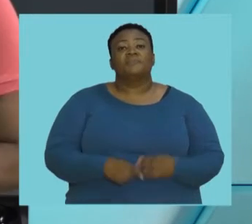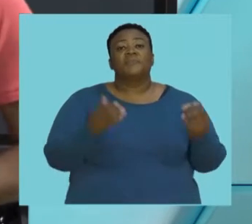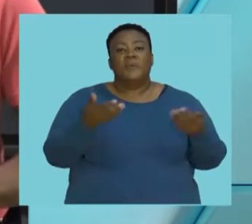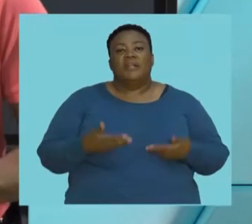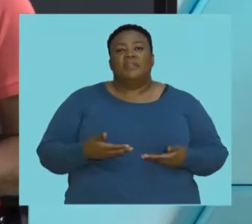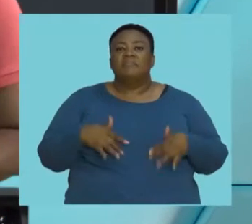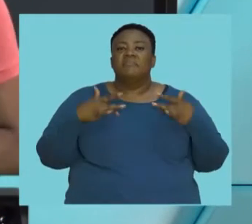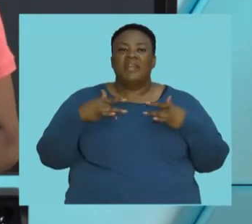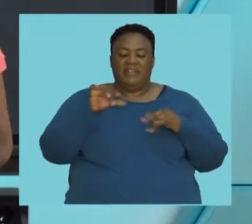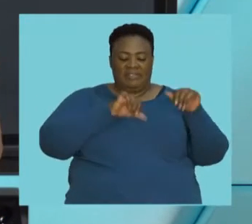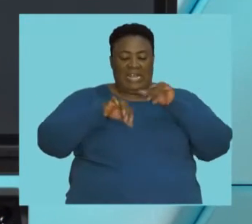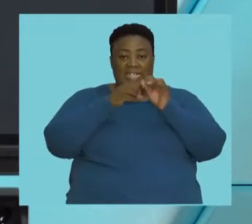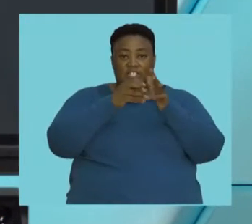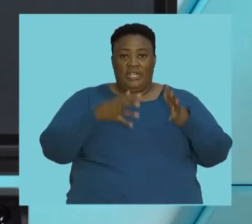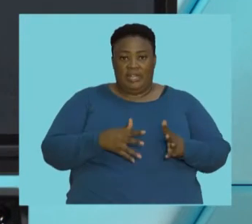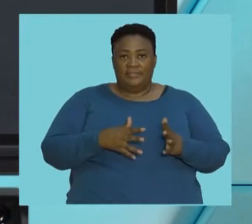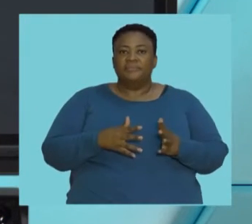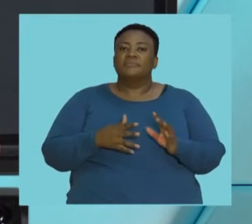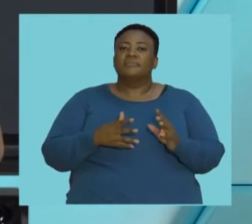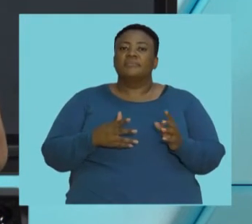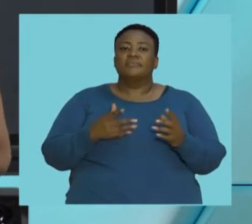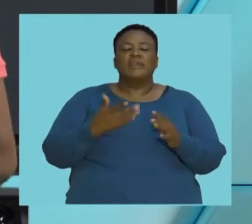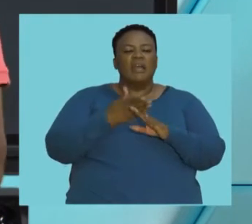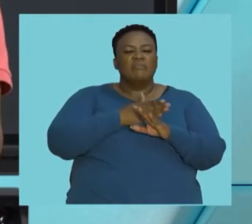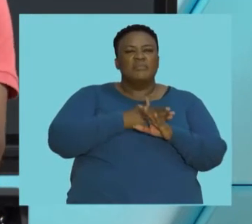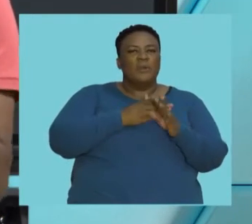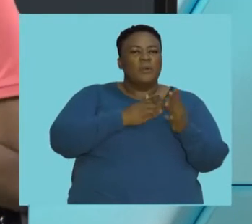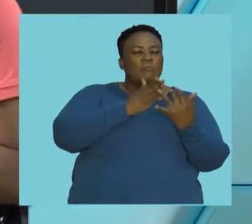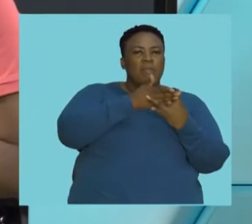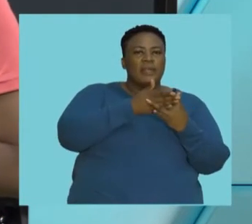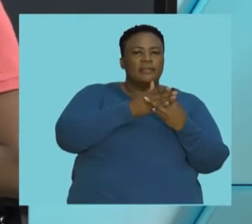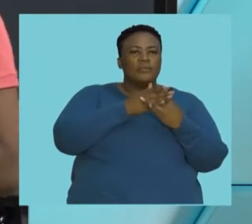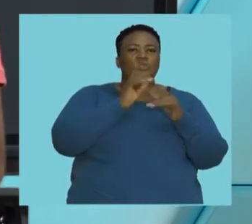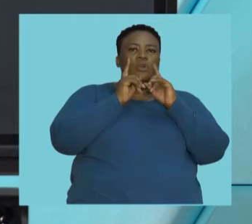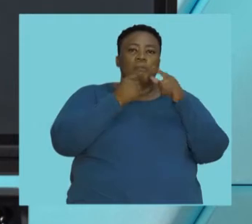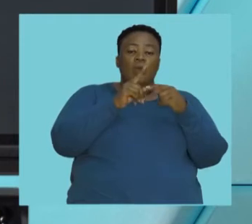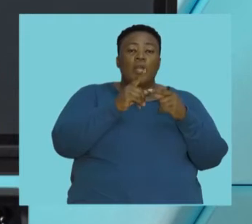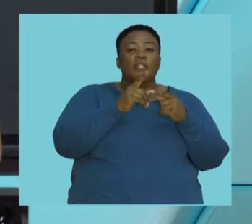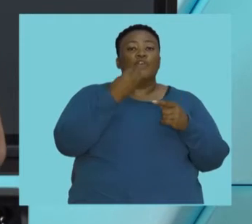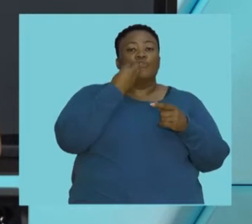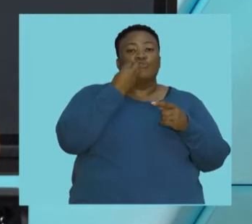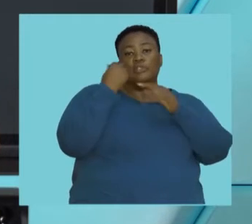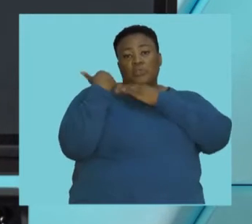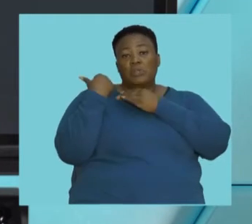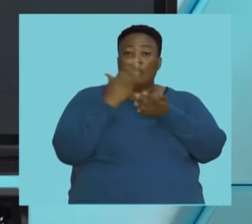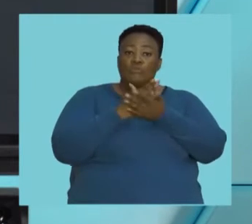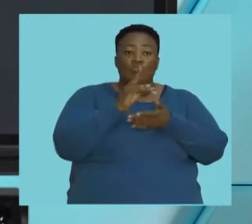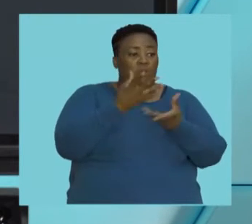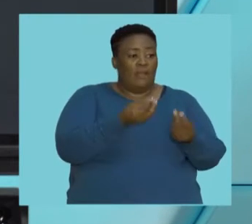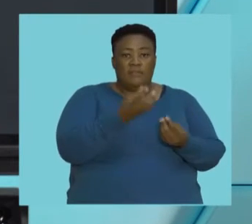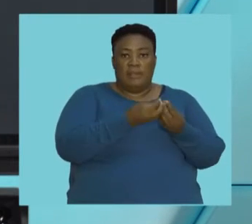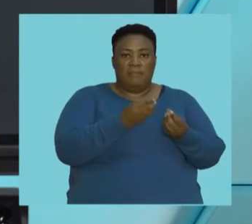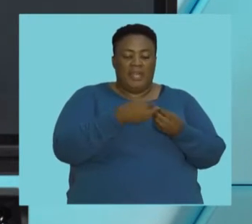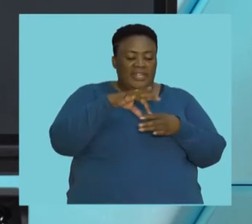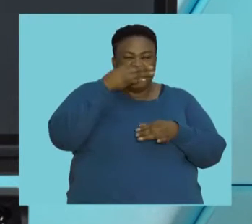Welcome back, life science learners. As we got into the break, we looked at food security. I hope you guys have secured something to help you through